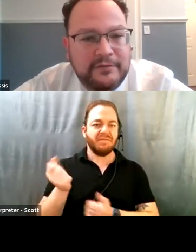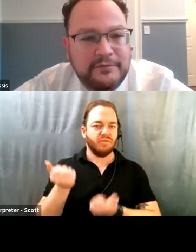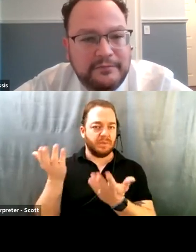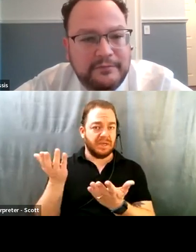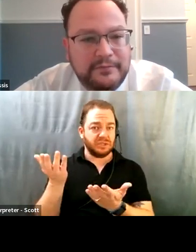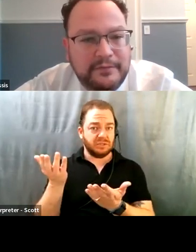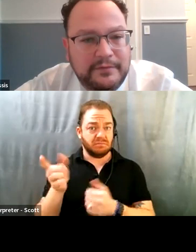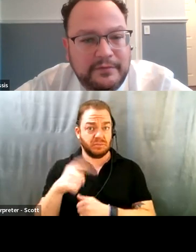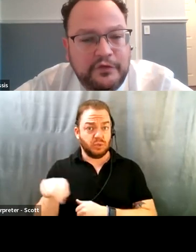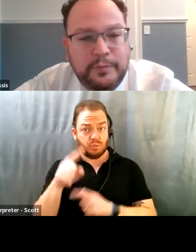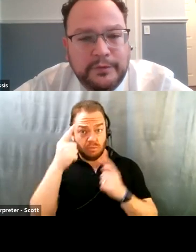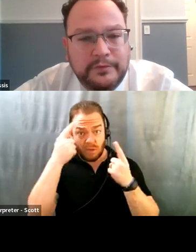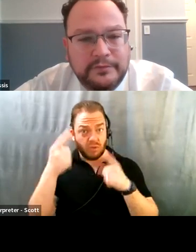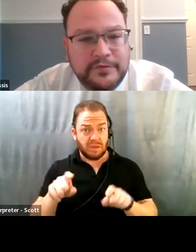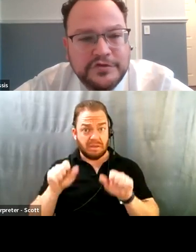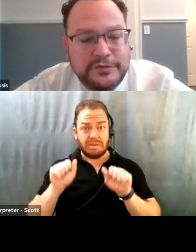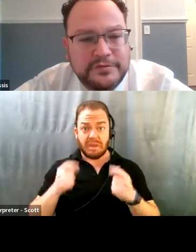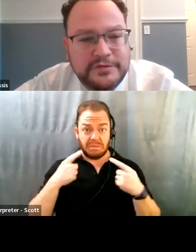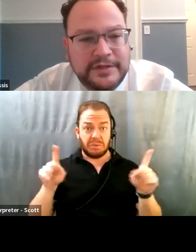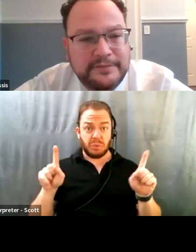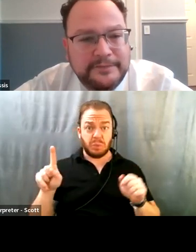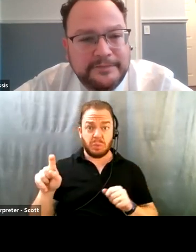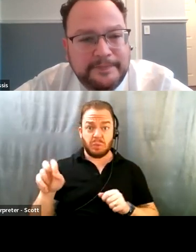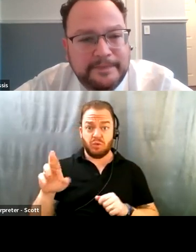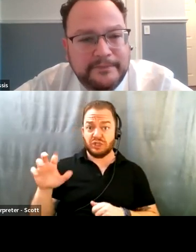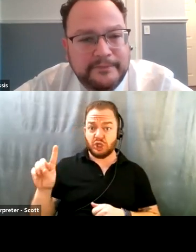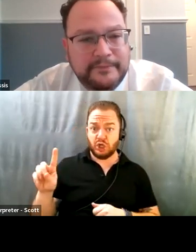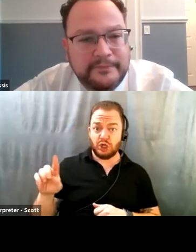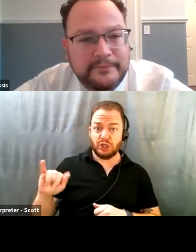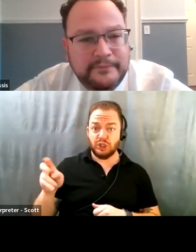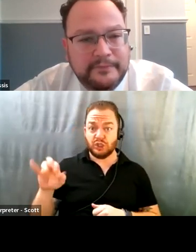that sound doable, Richard, Jenny?